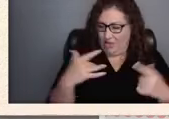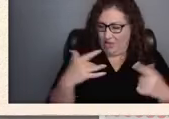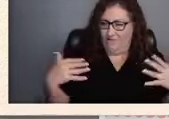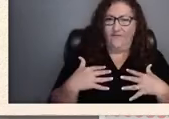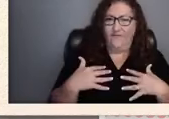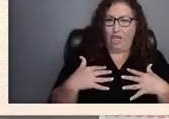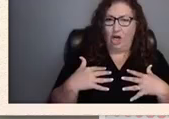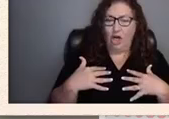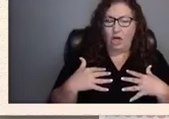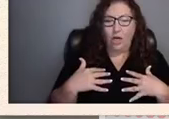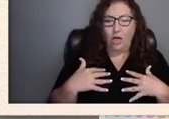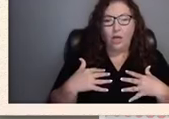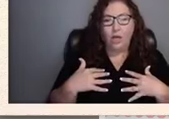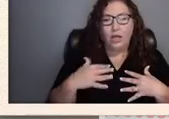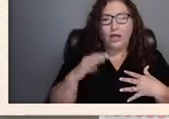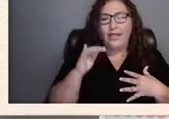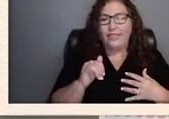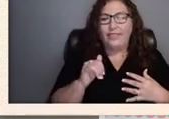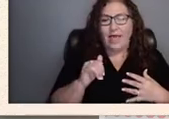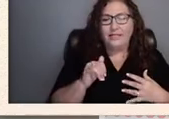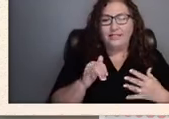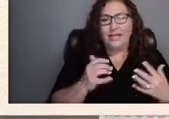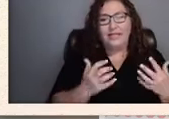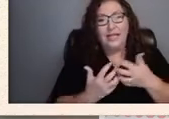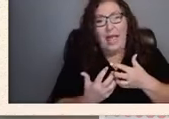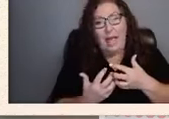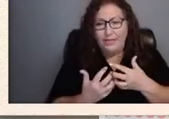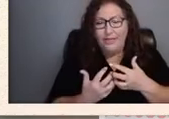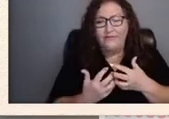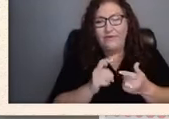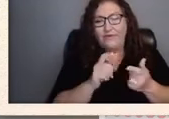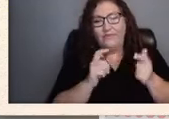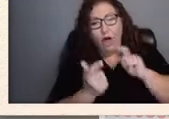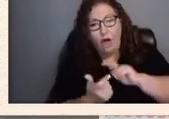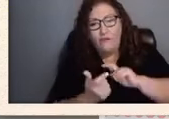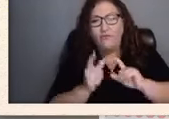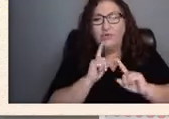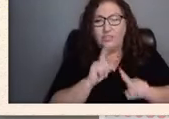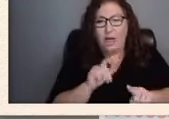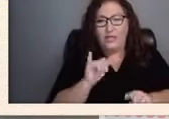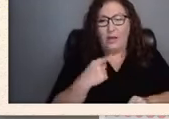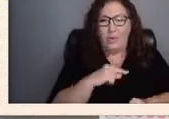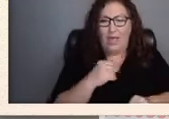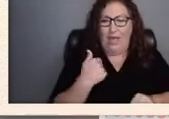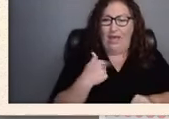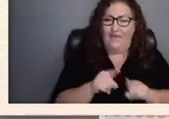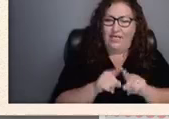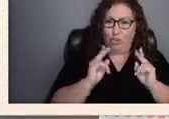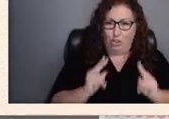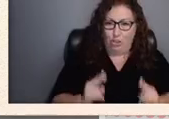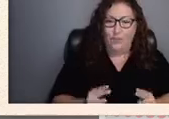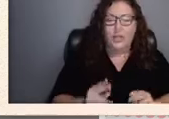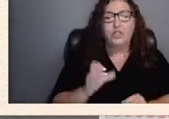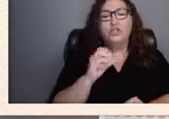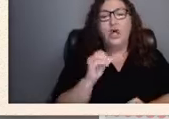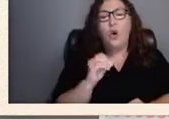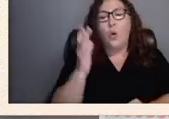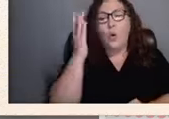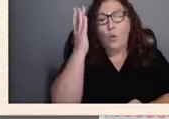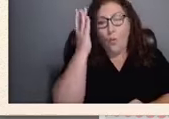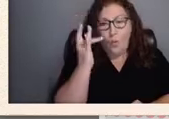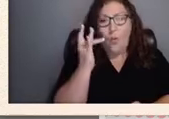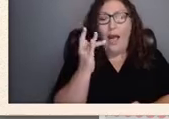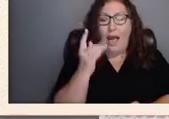is an adaptive and evolved response that we have as humans. So why are we innately